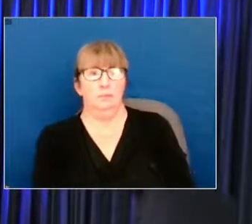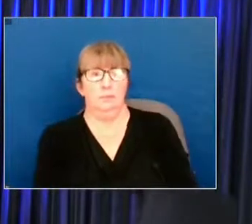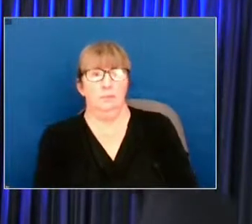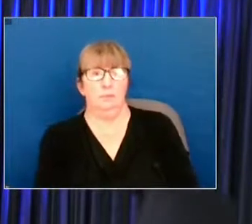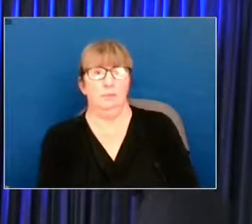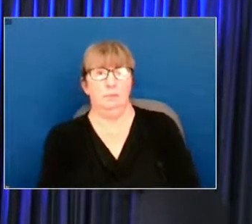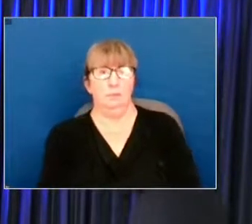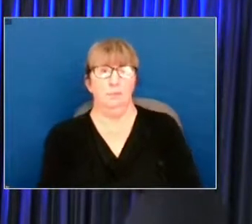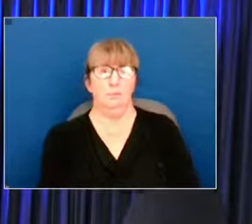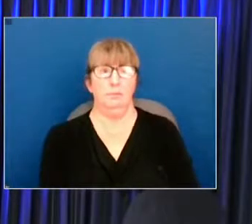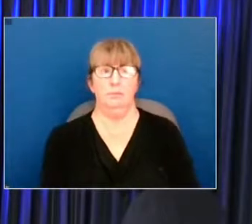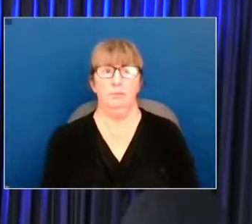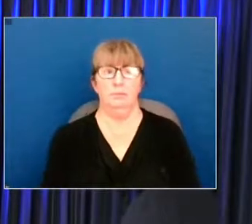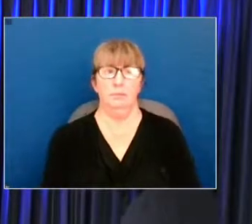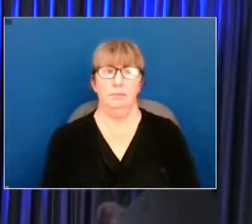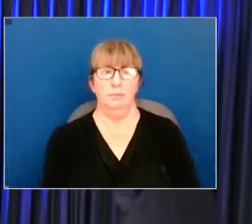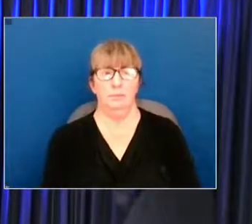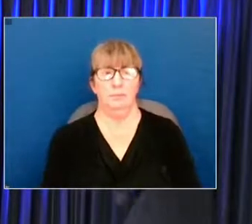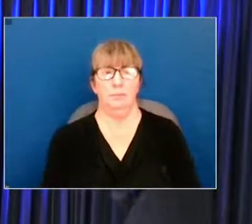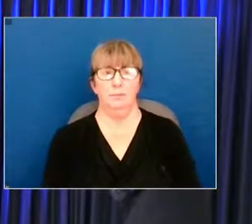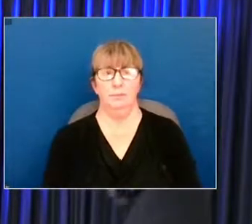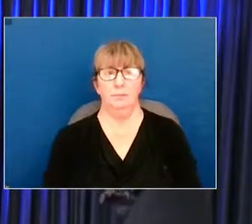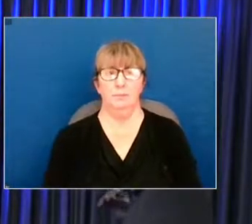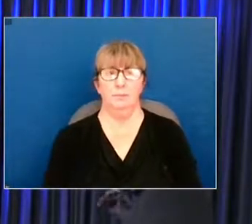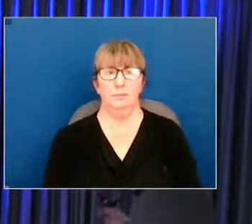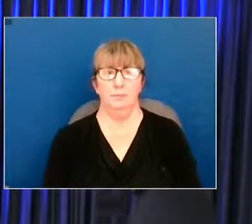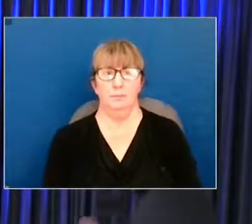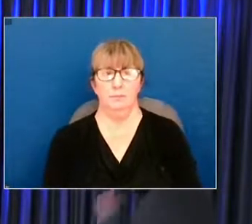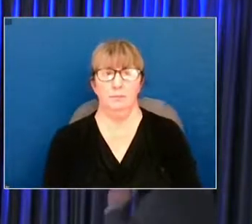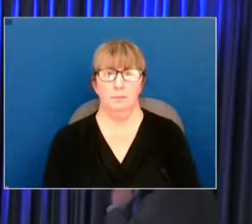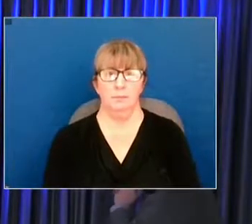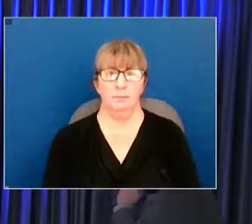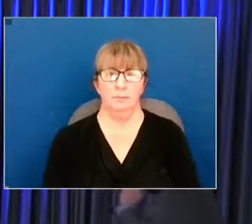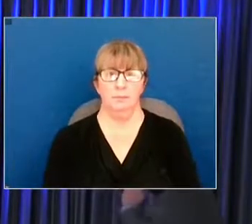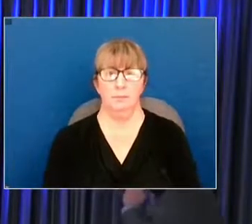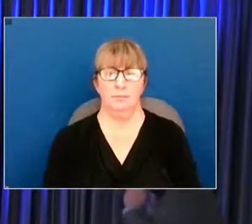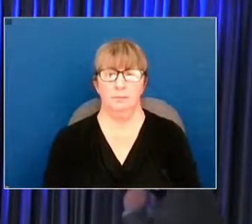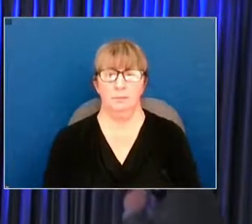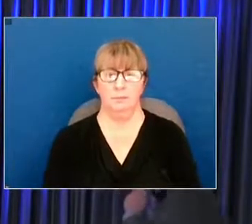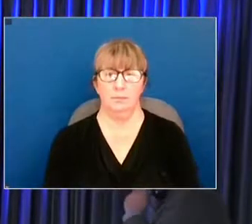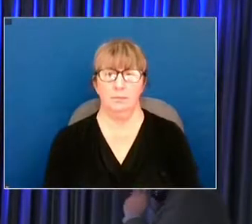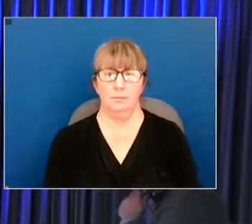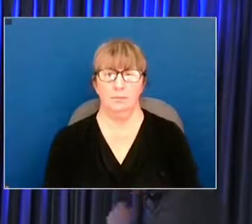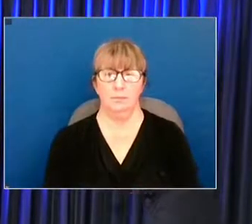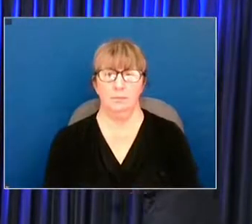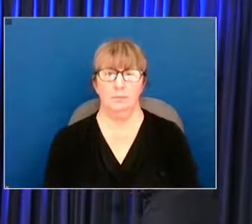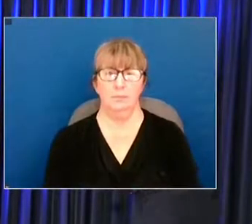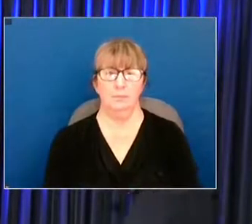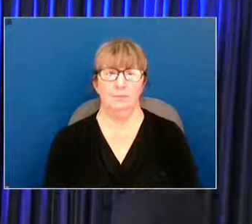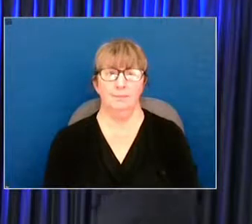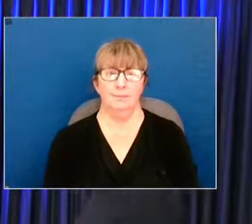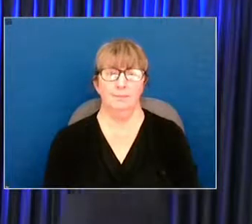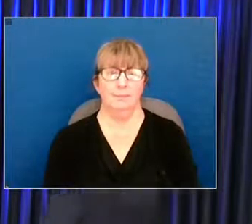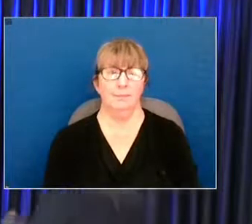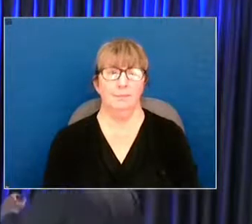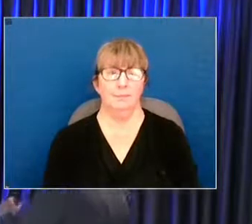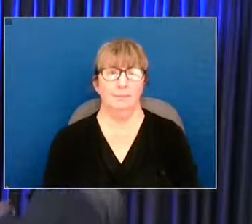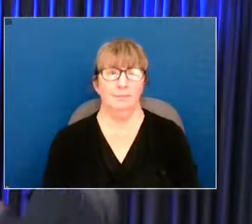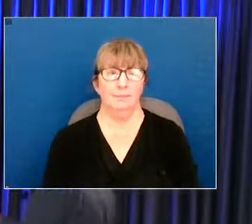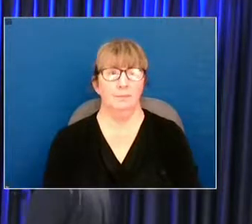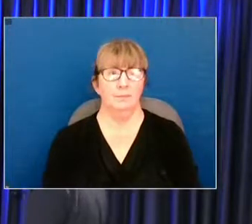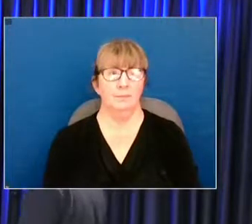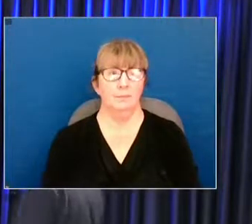see. And they need to be the same height, but We that's need a to look. order some different flags. Oh, no, I think the